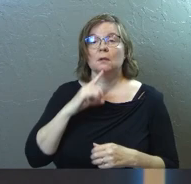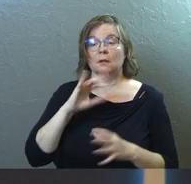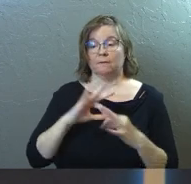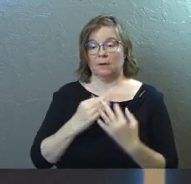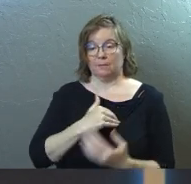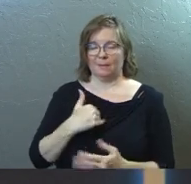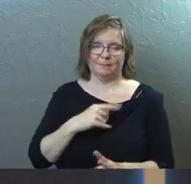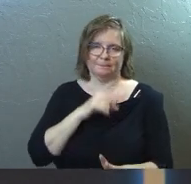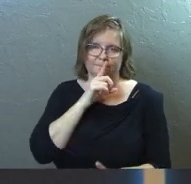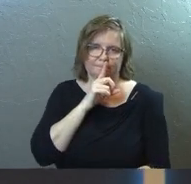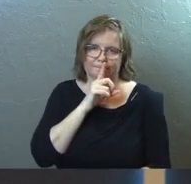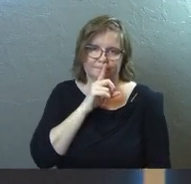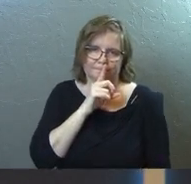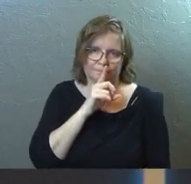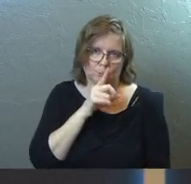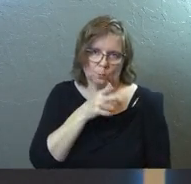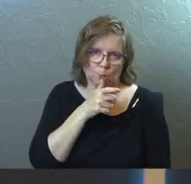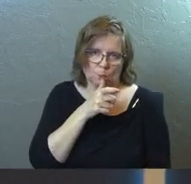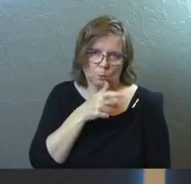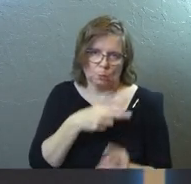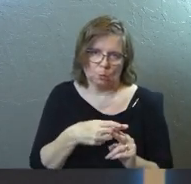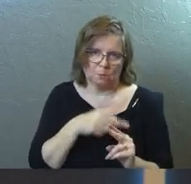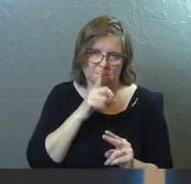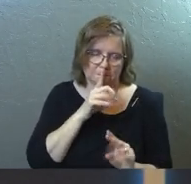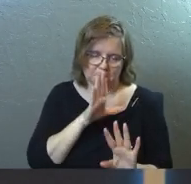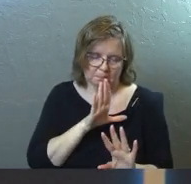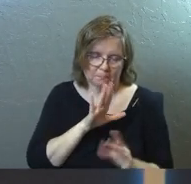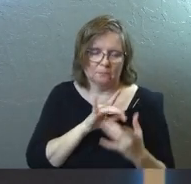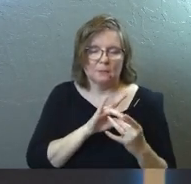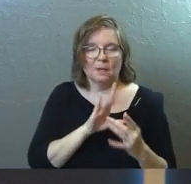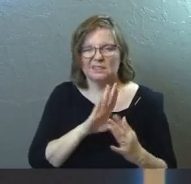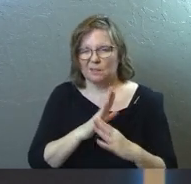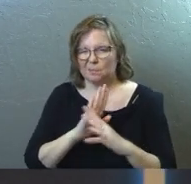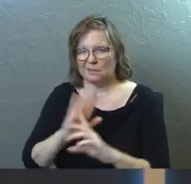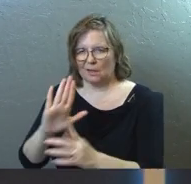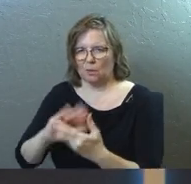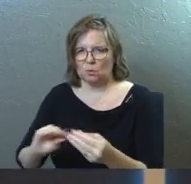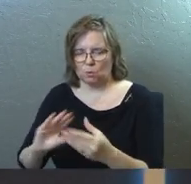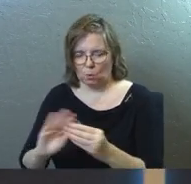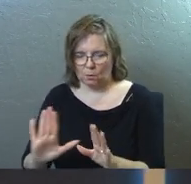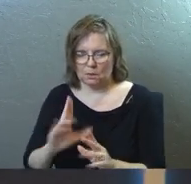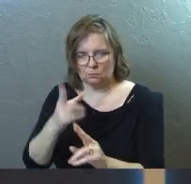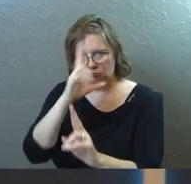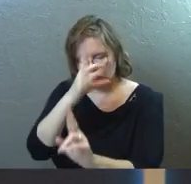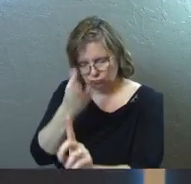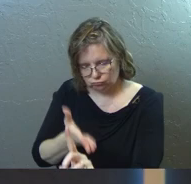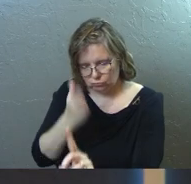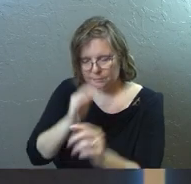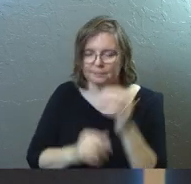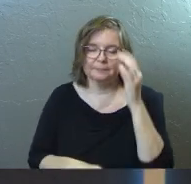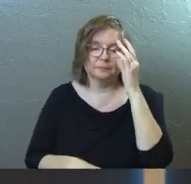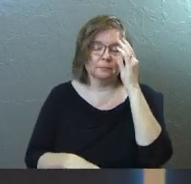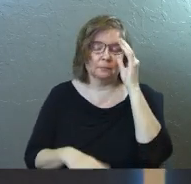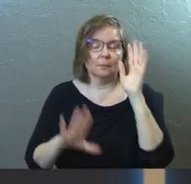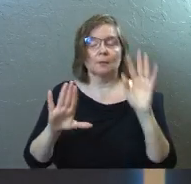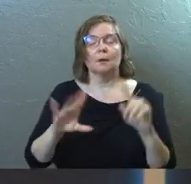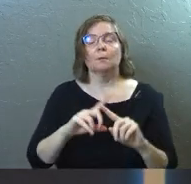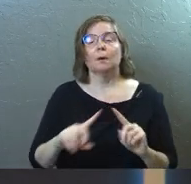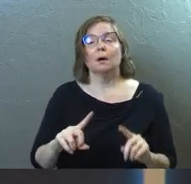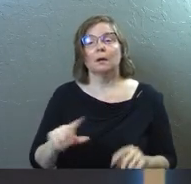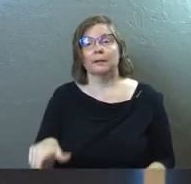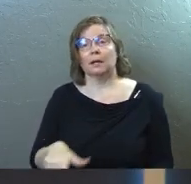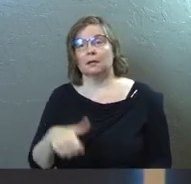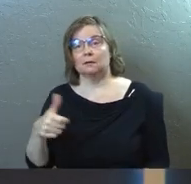there's a family member, and I'm not going to tell you who they are or anything like that, their relationship, just to protect their story and to honor them in this. But there